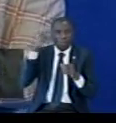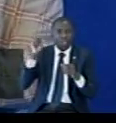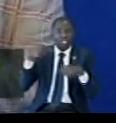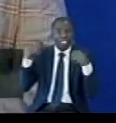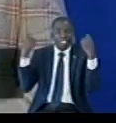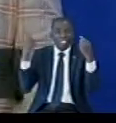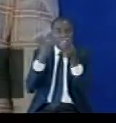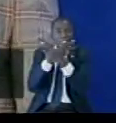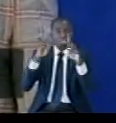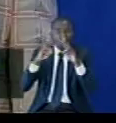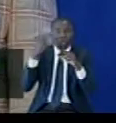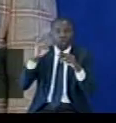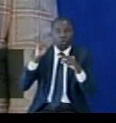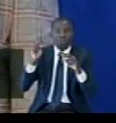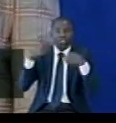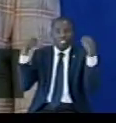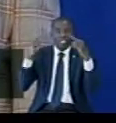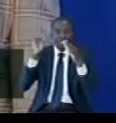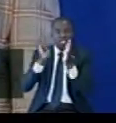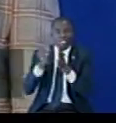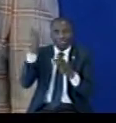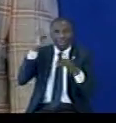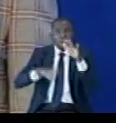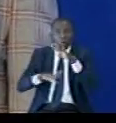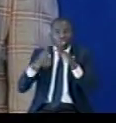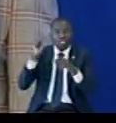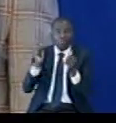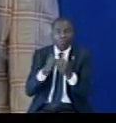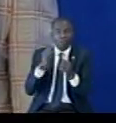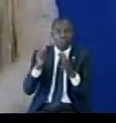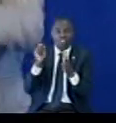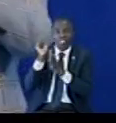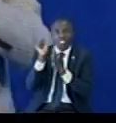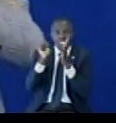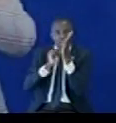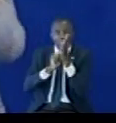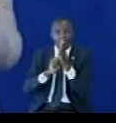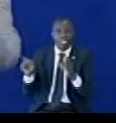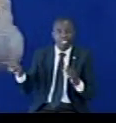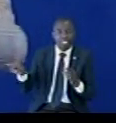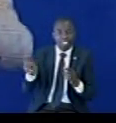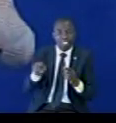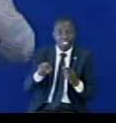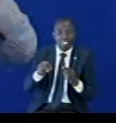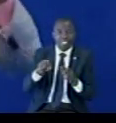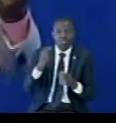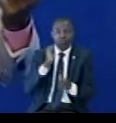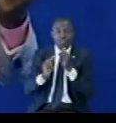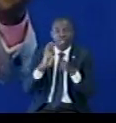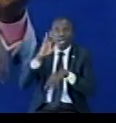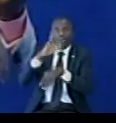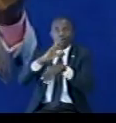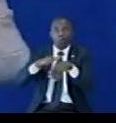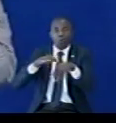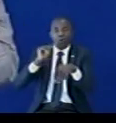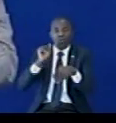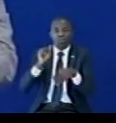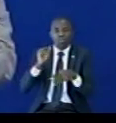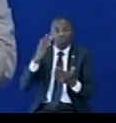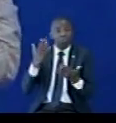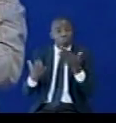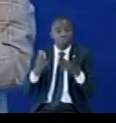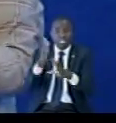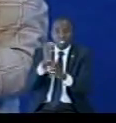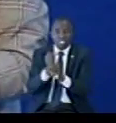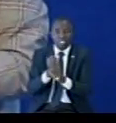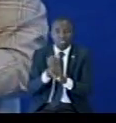transgressions that were under the first testament. They which are called might